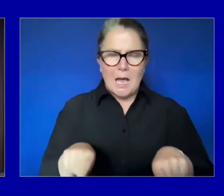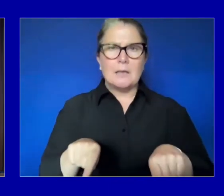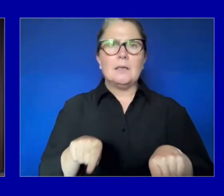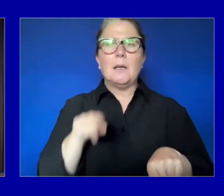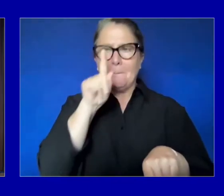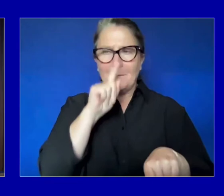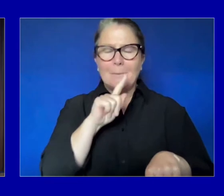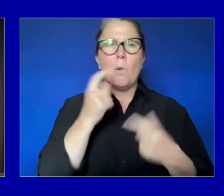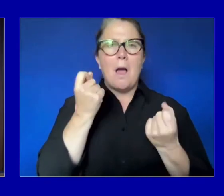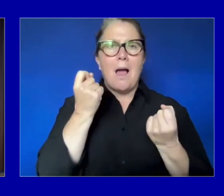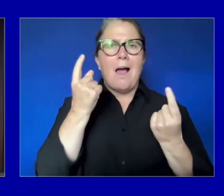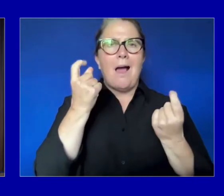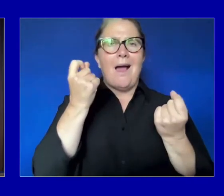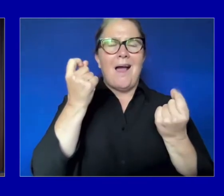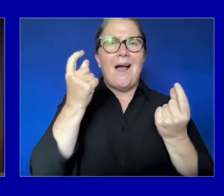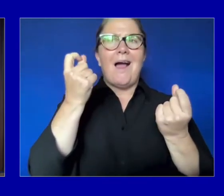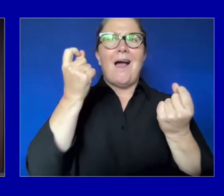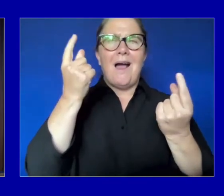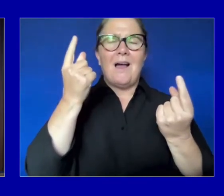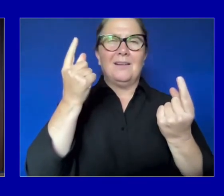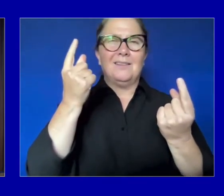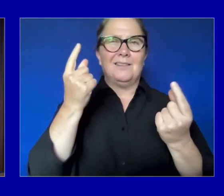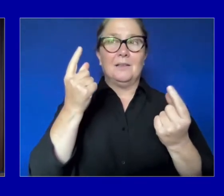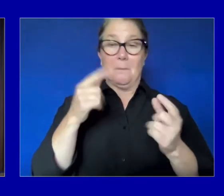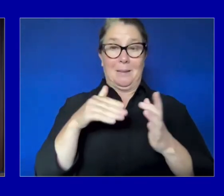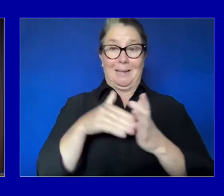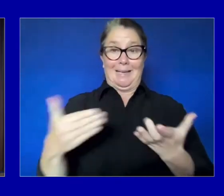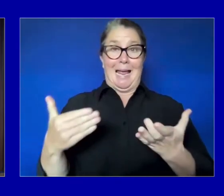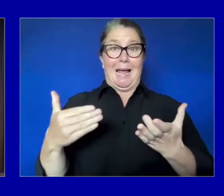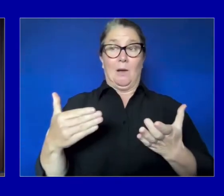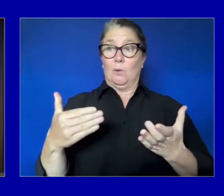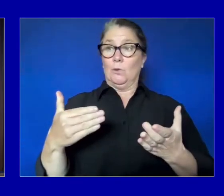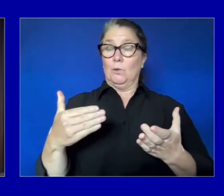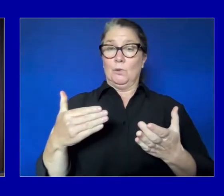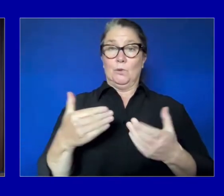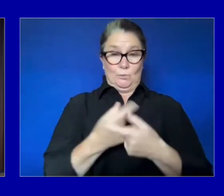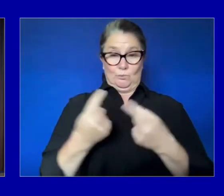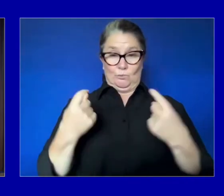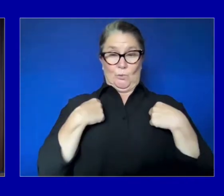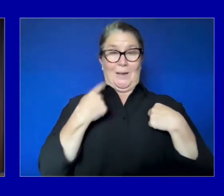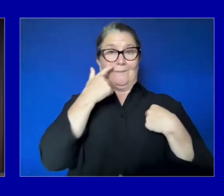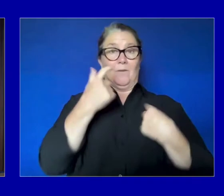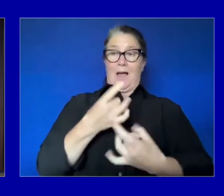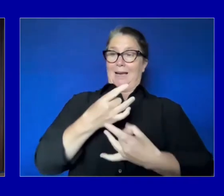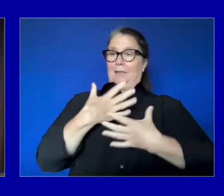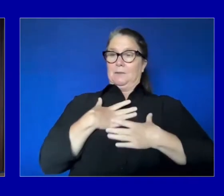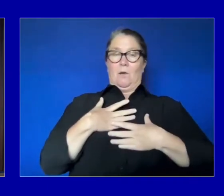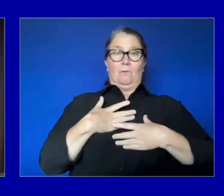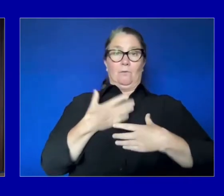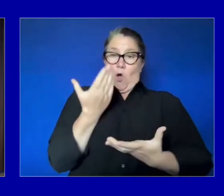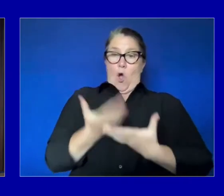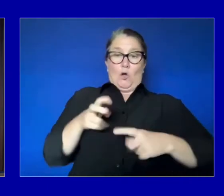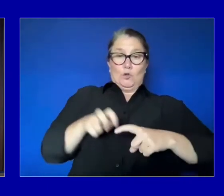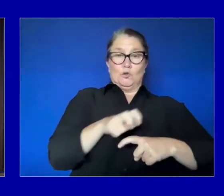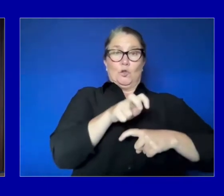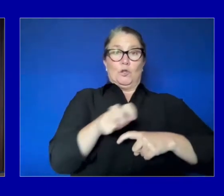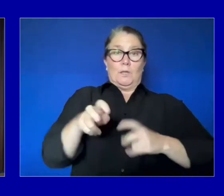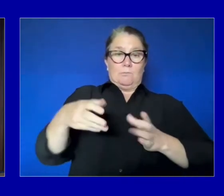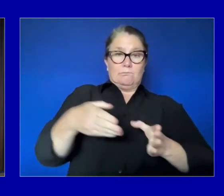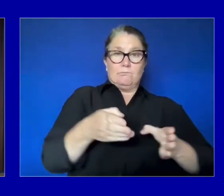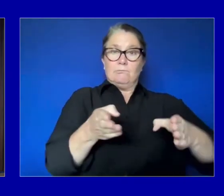we're on this, we're on this road now and there'll be some people, uh, who will resist